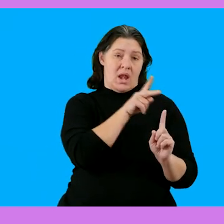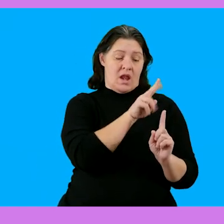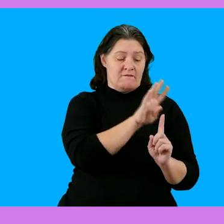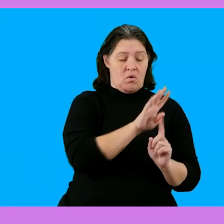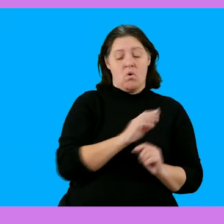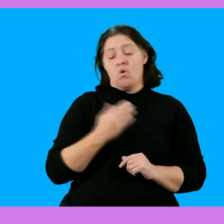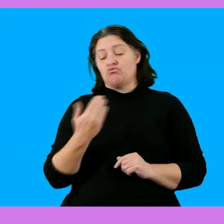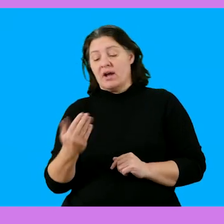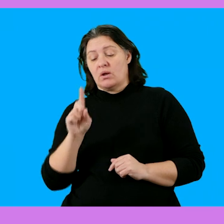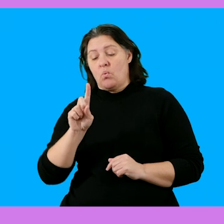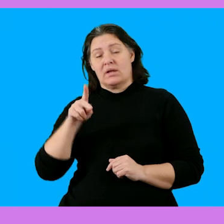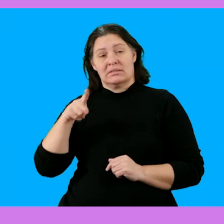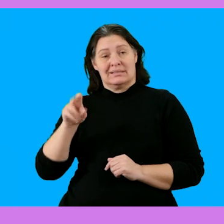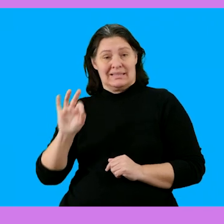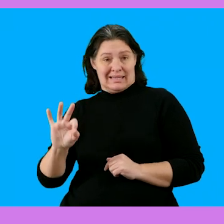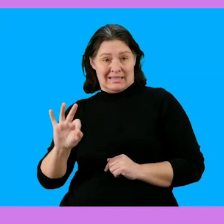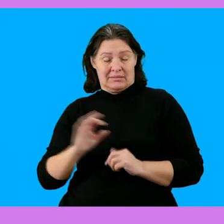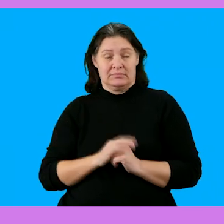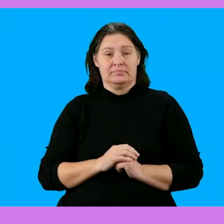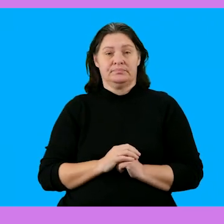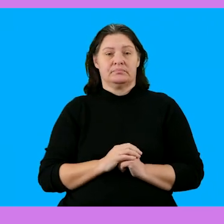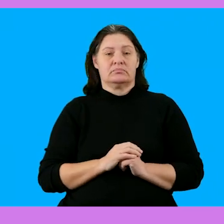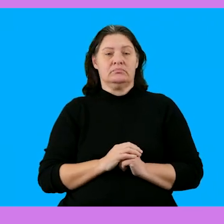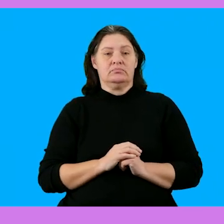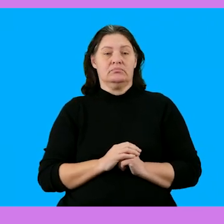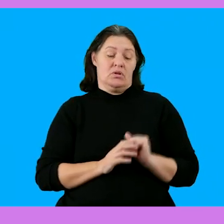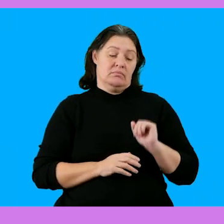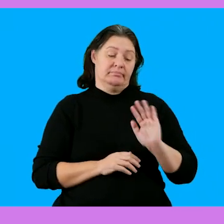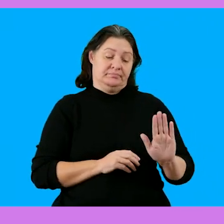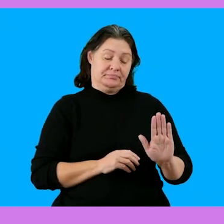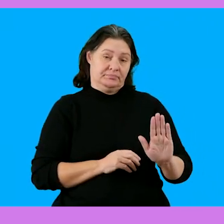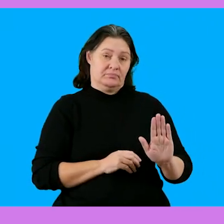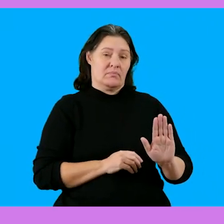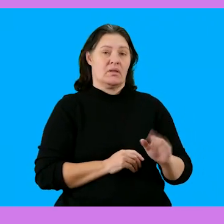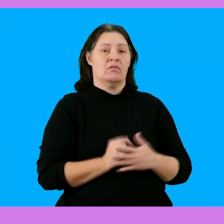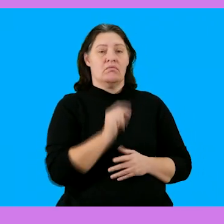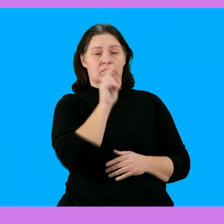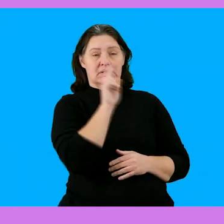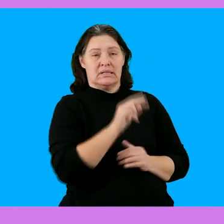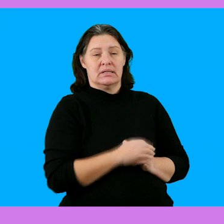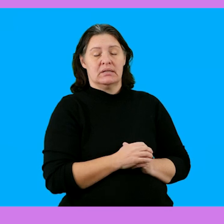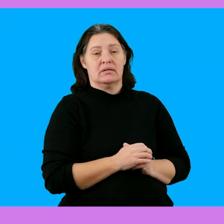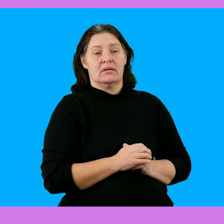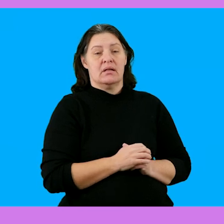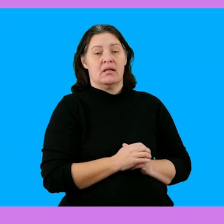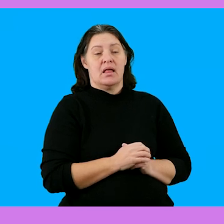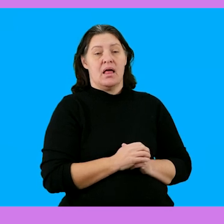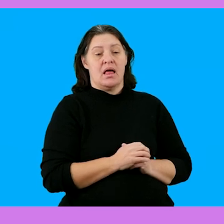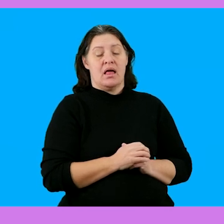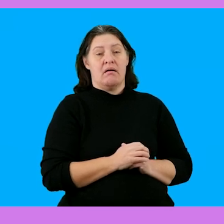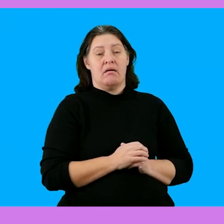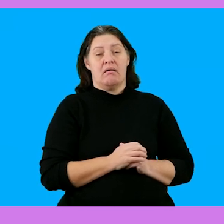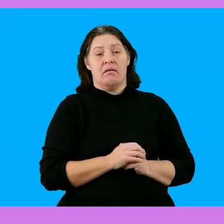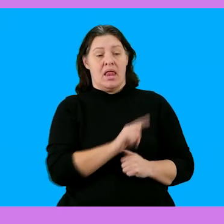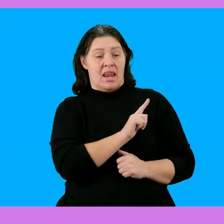1:4, and on my right hand side I'll work with 1:3. Okay, now let's start. If I look at